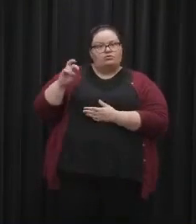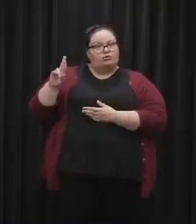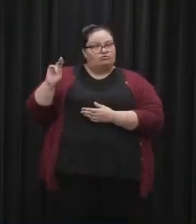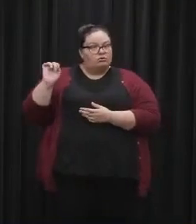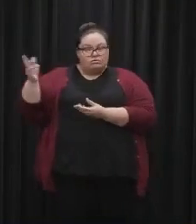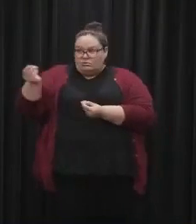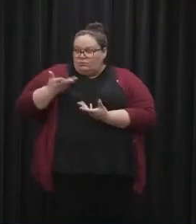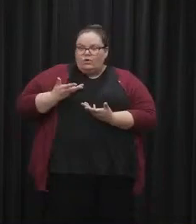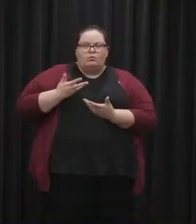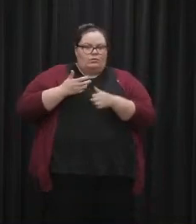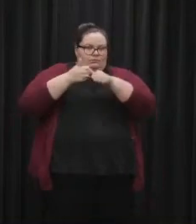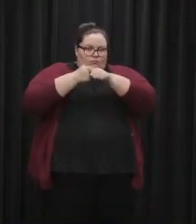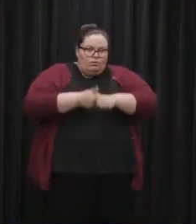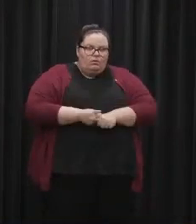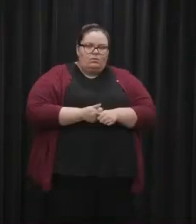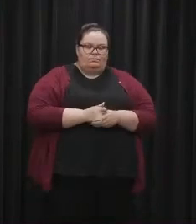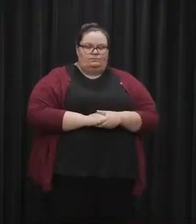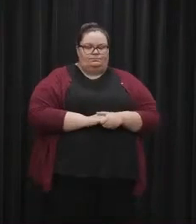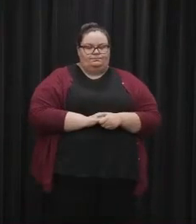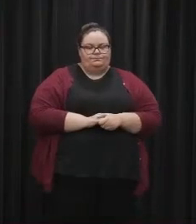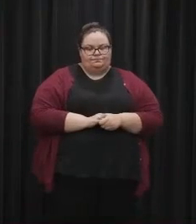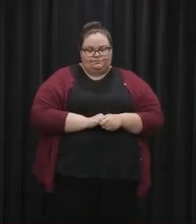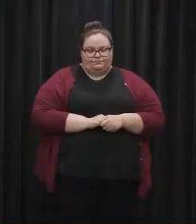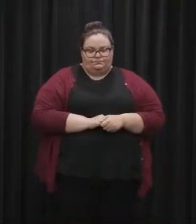team. So I'm